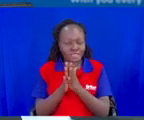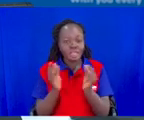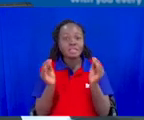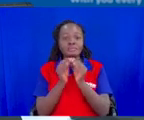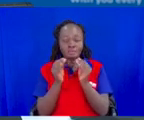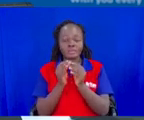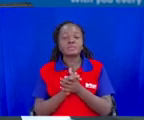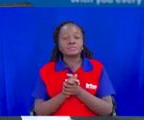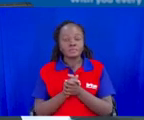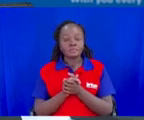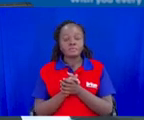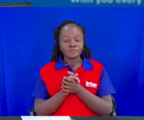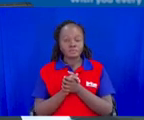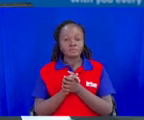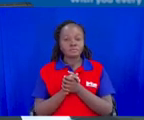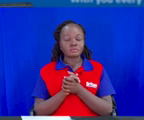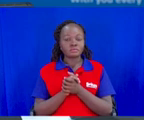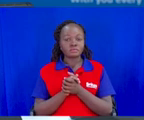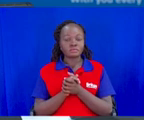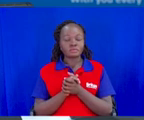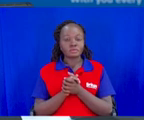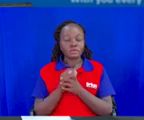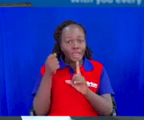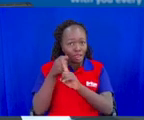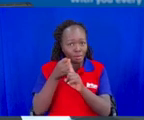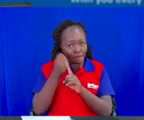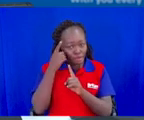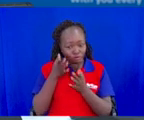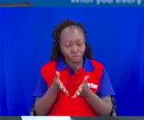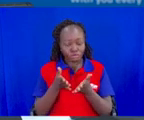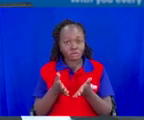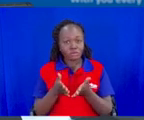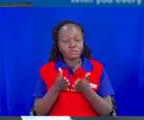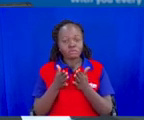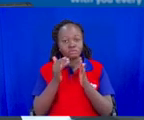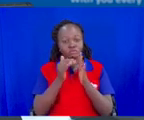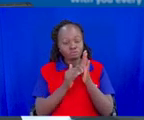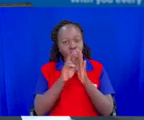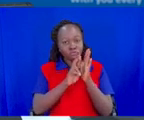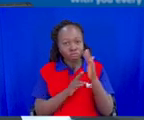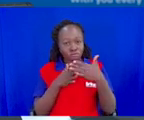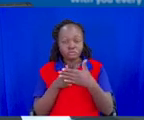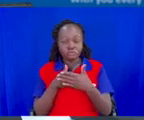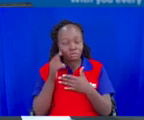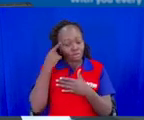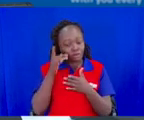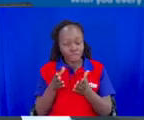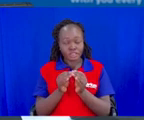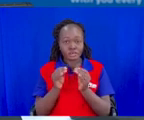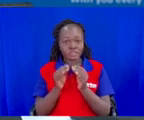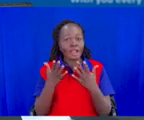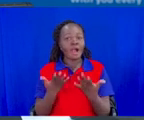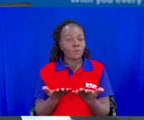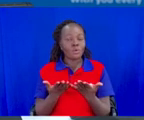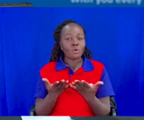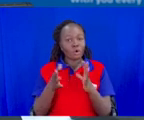gatherings. The impact of these restrictions in the context of this meeting is